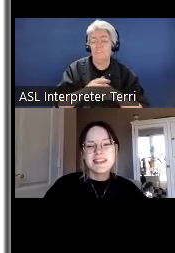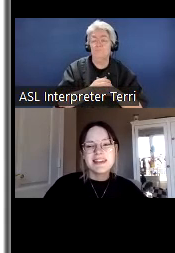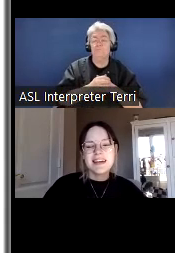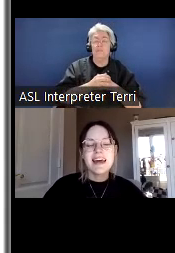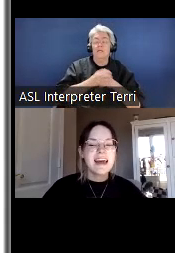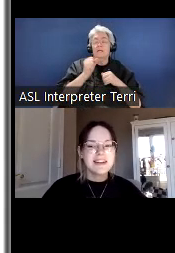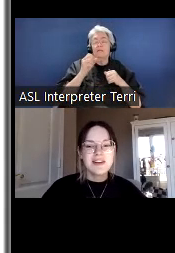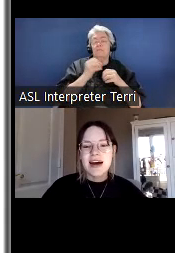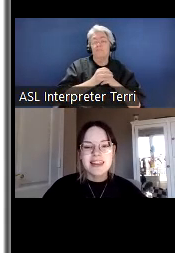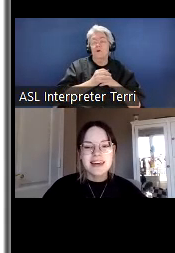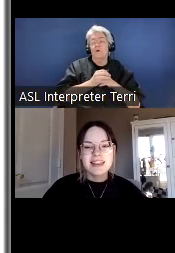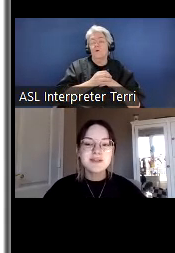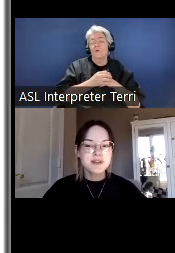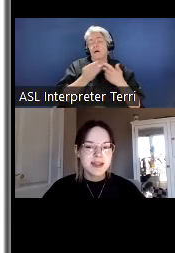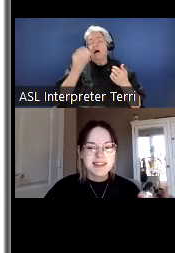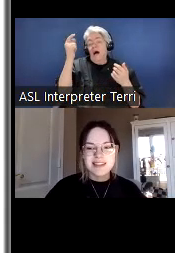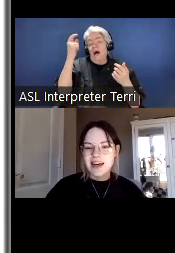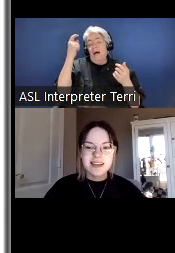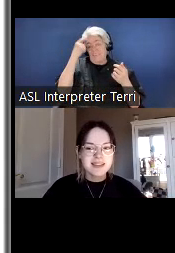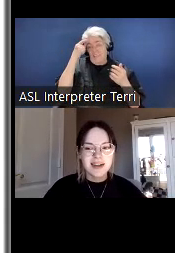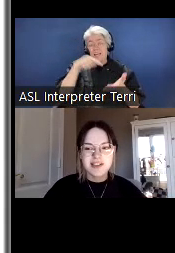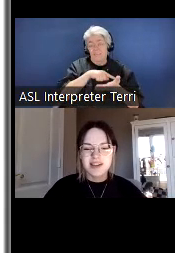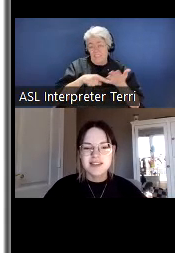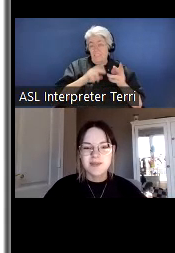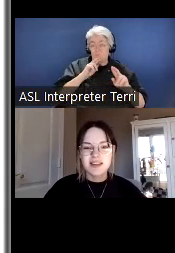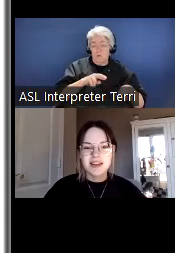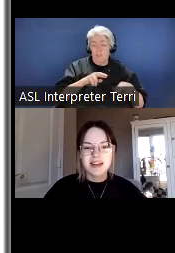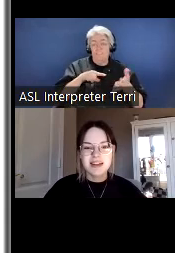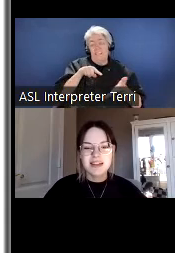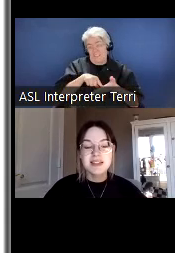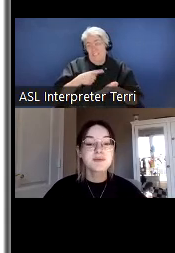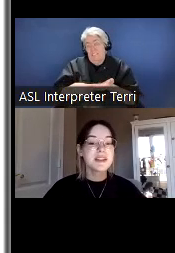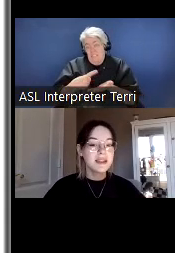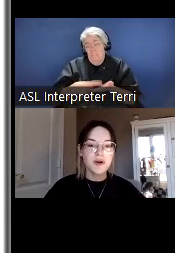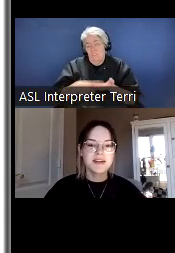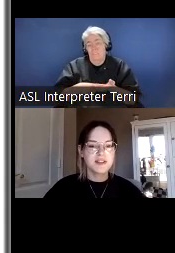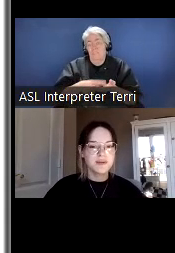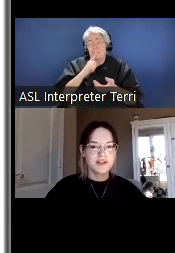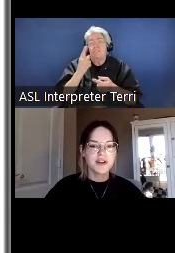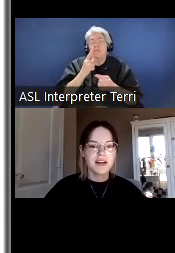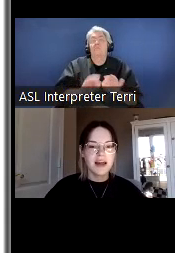So again, I think these responses and this discussion is something that is